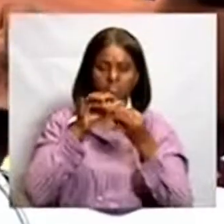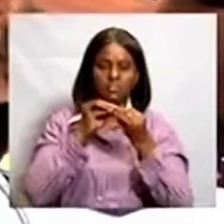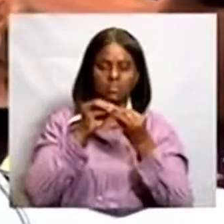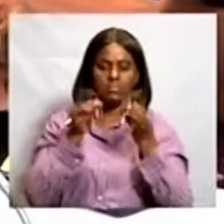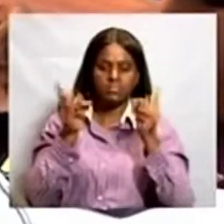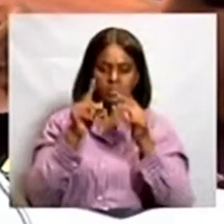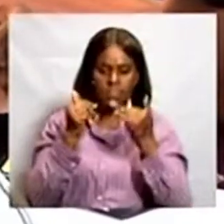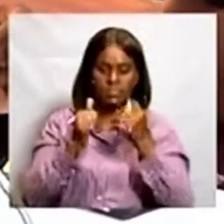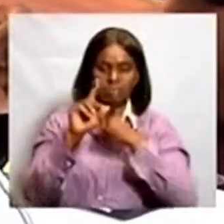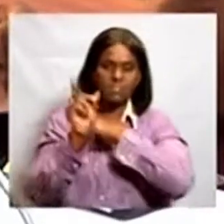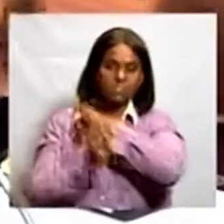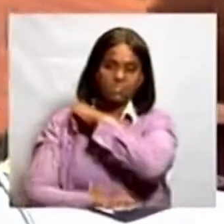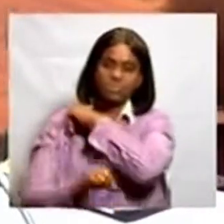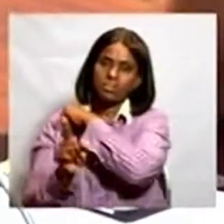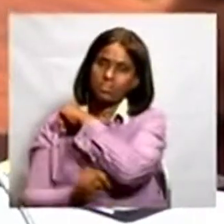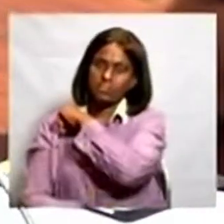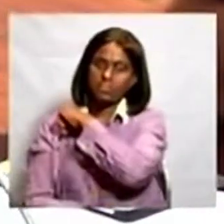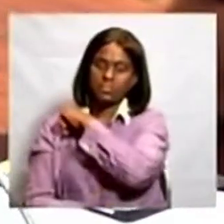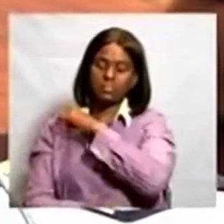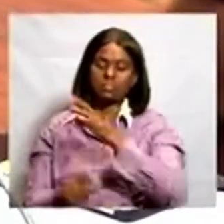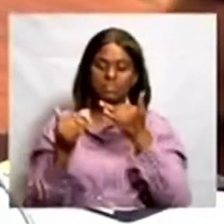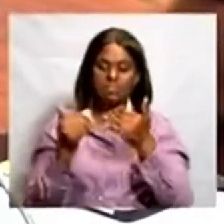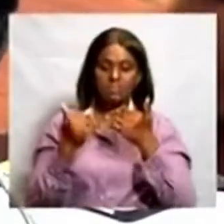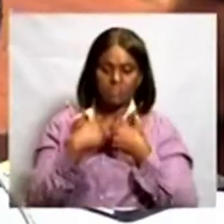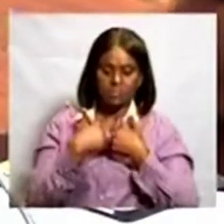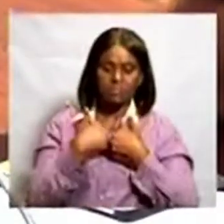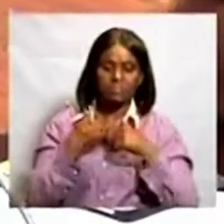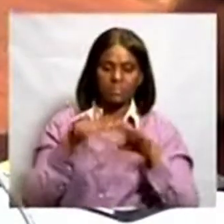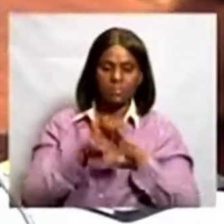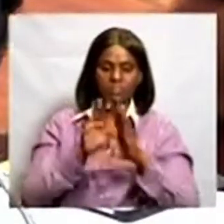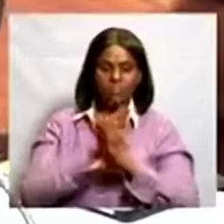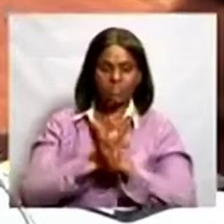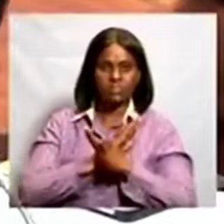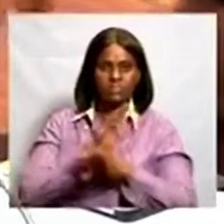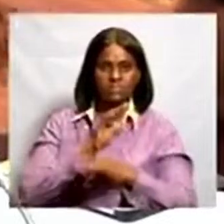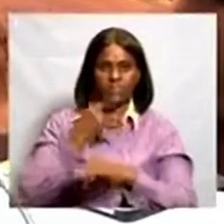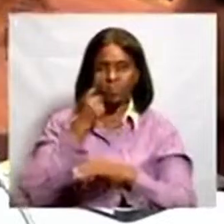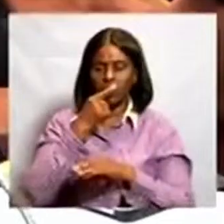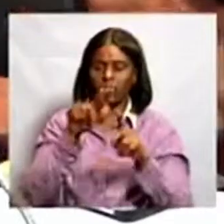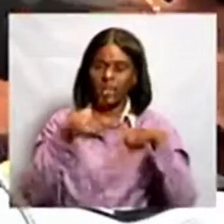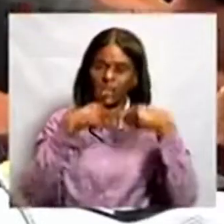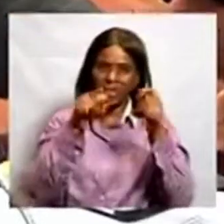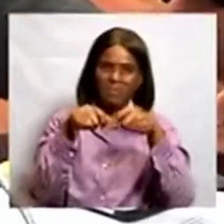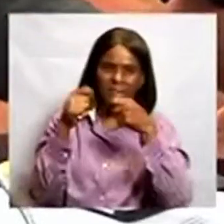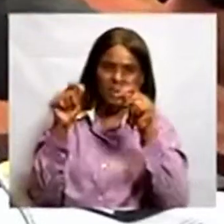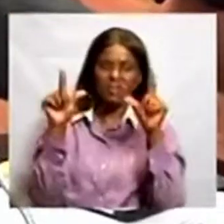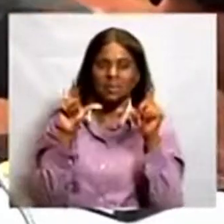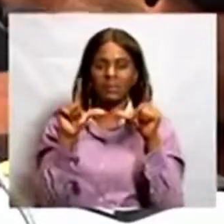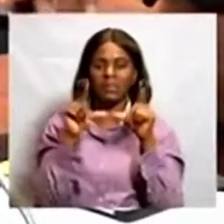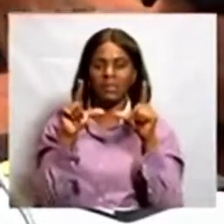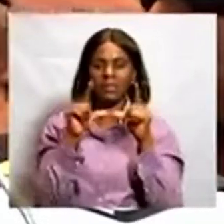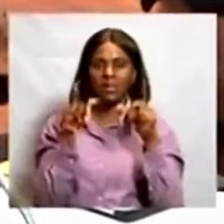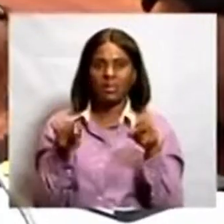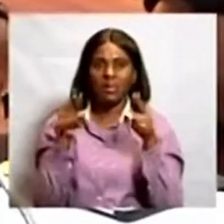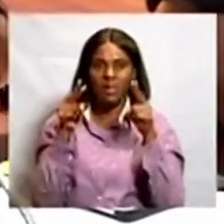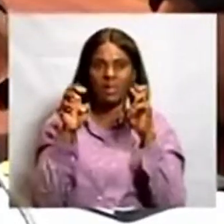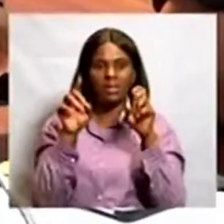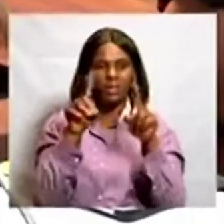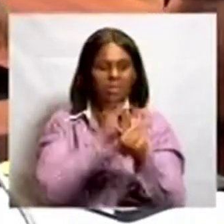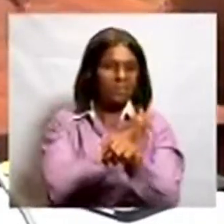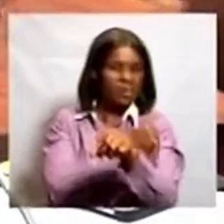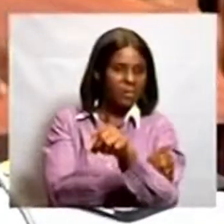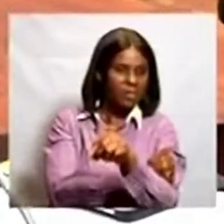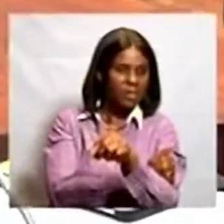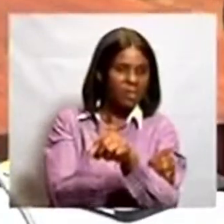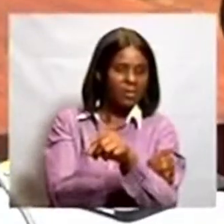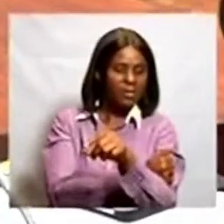to punishment. Now, we have had in Zambia, I don't know who issues the licenses. I don't know whether it's the Higher Education Authority